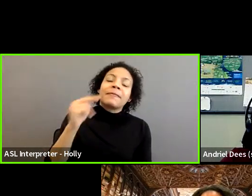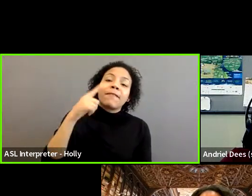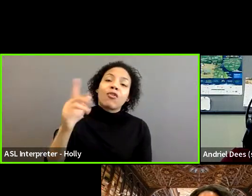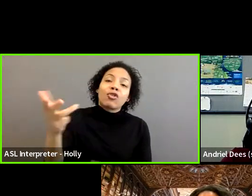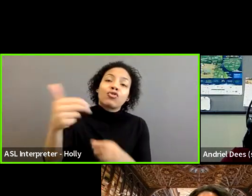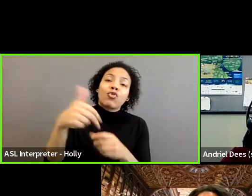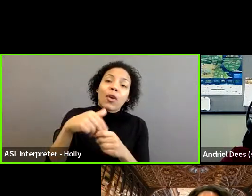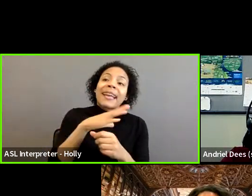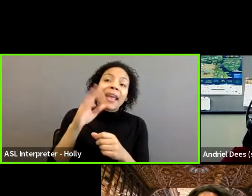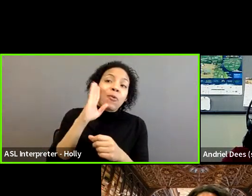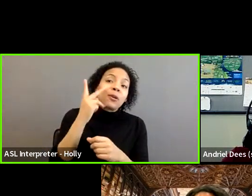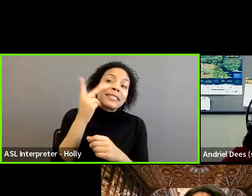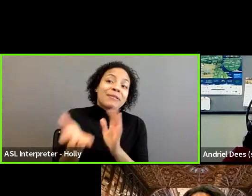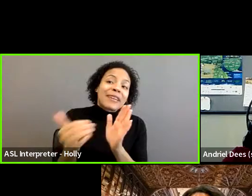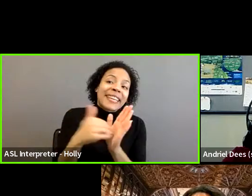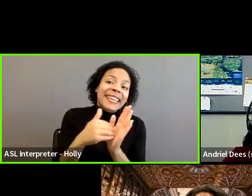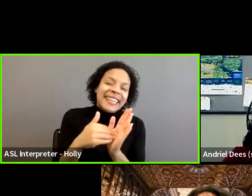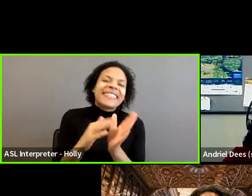you again.